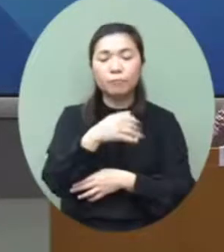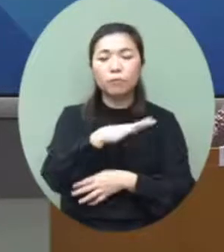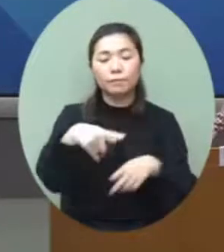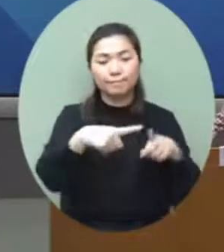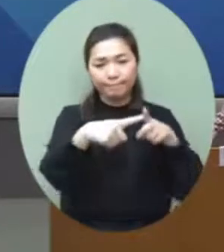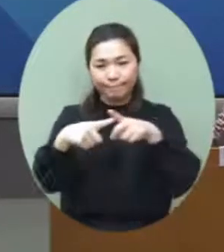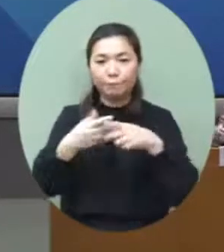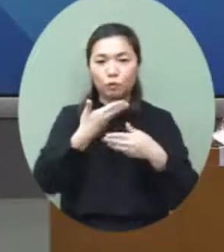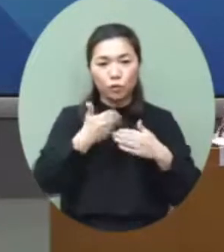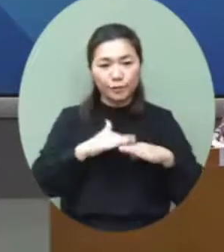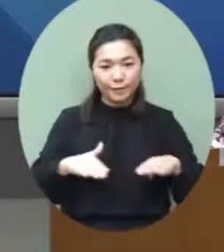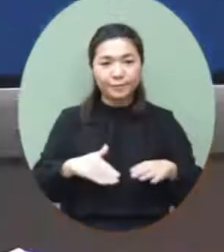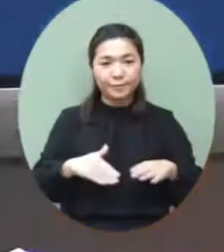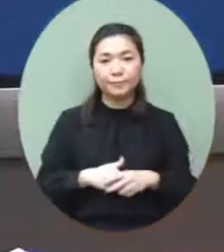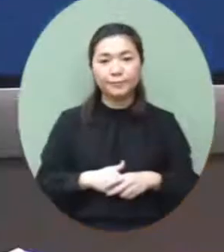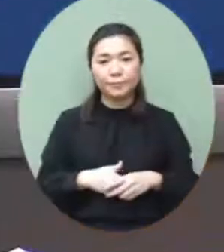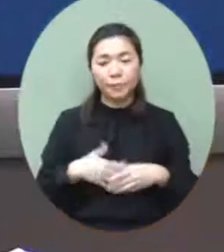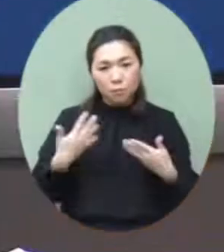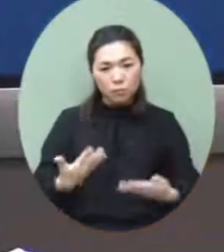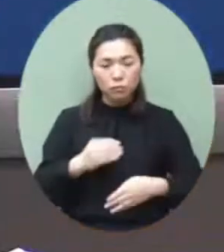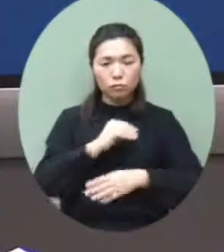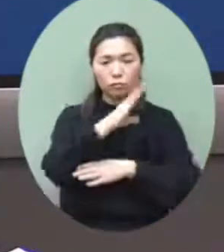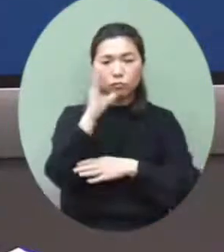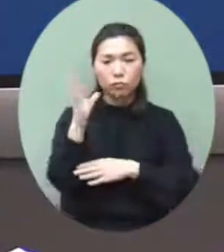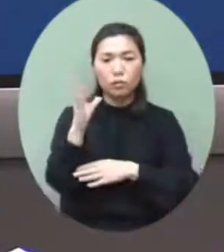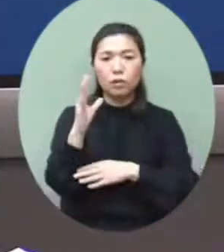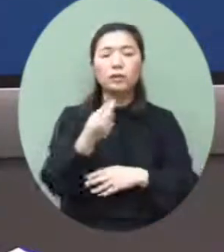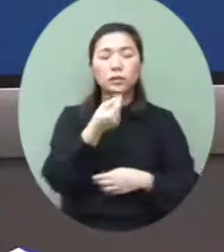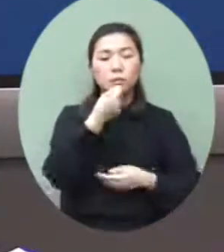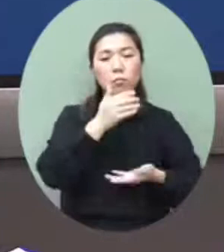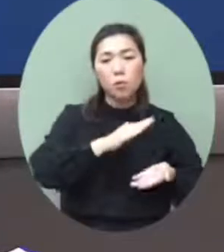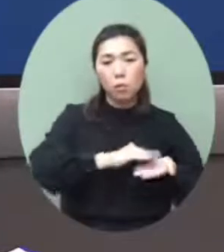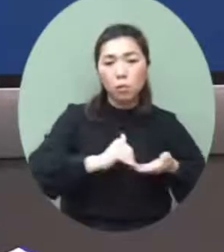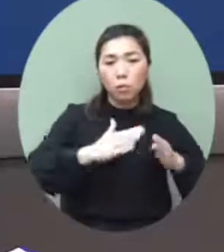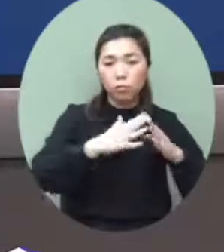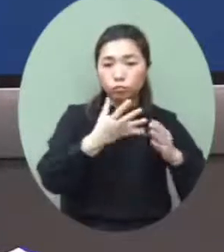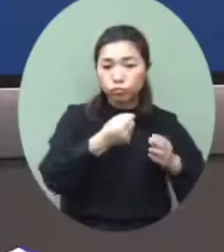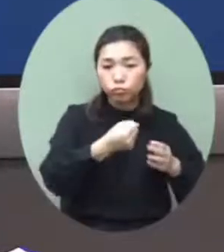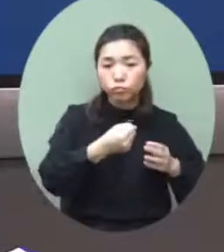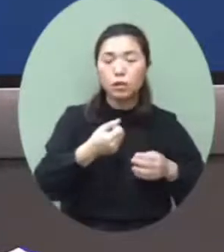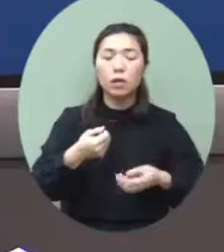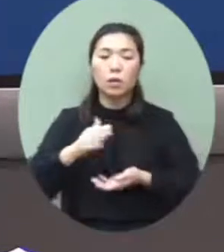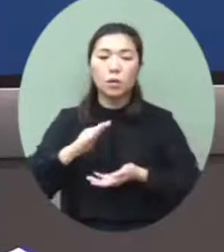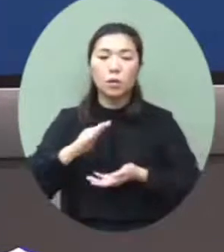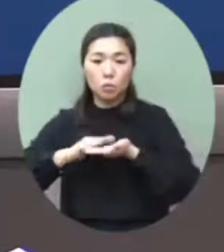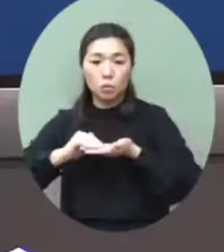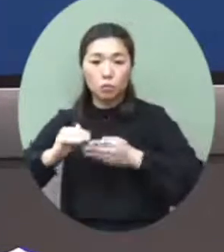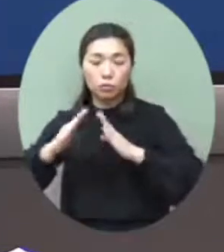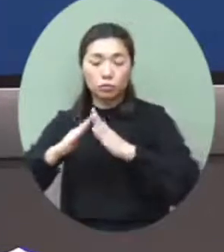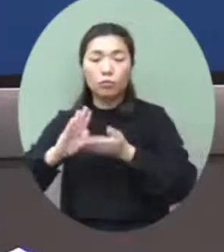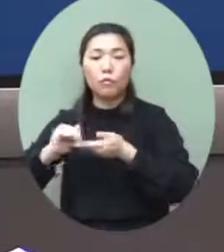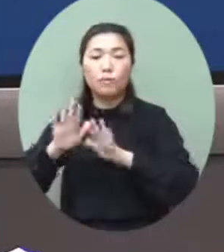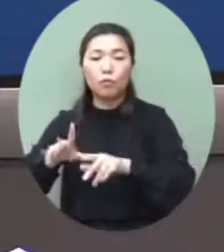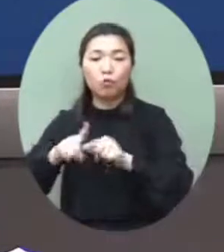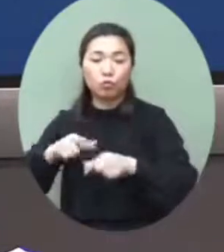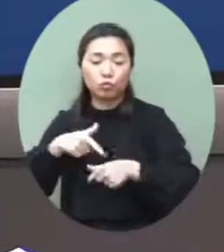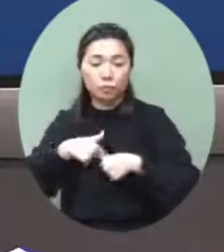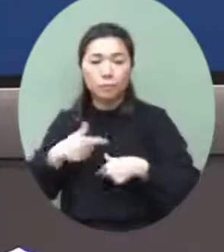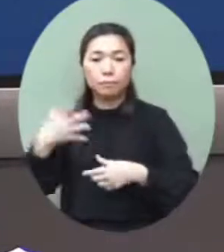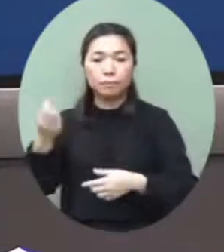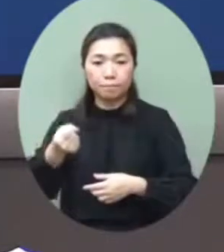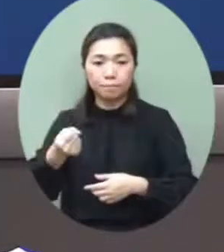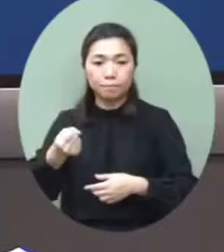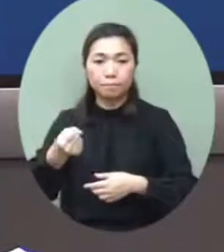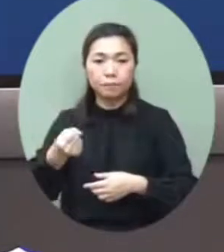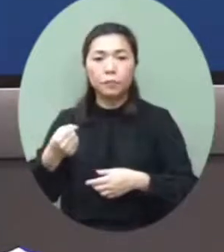on and observe social distancing measures. The Chief Executive, good morning, everyone. This morning, together with the Secretary for Food and